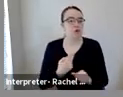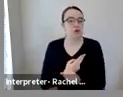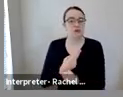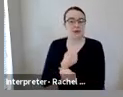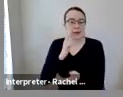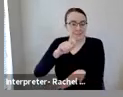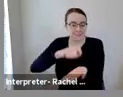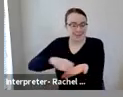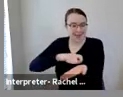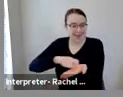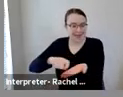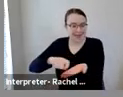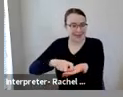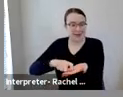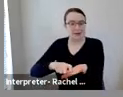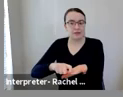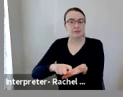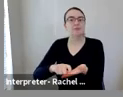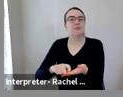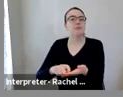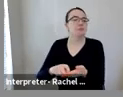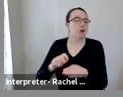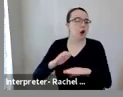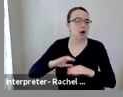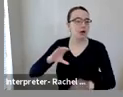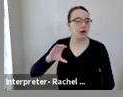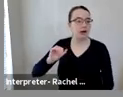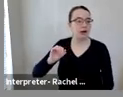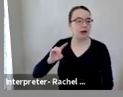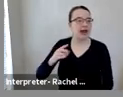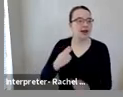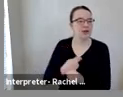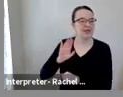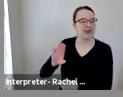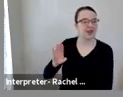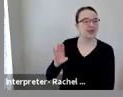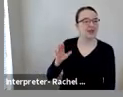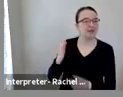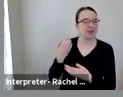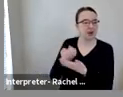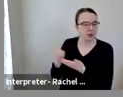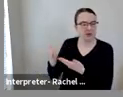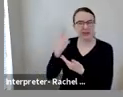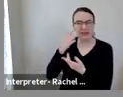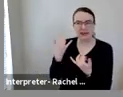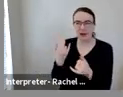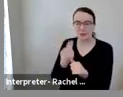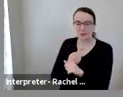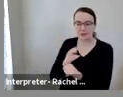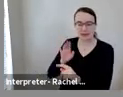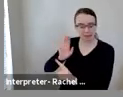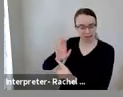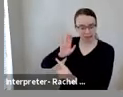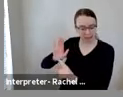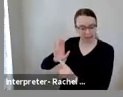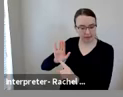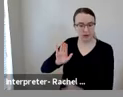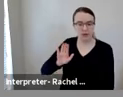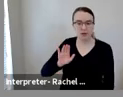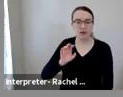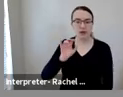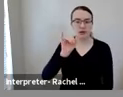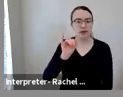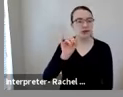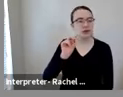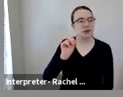pen to do CAD, right? And so I use their hardware, and I use, like, I think right now I'm using one of their Intuos